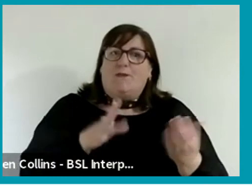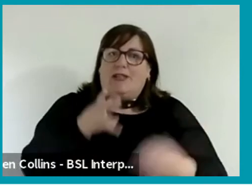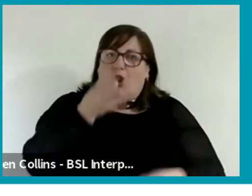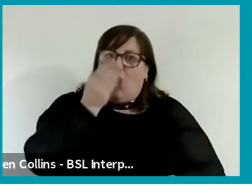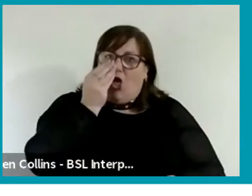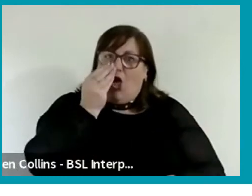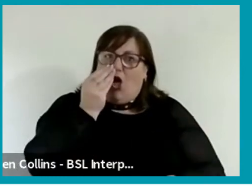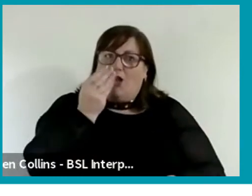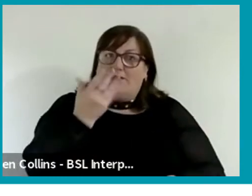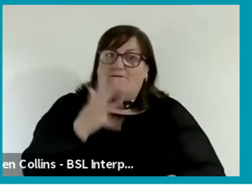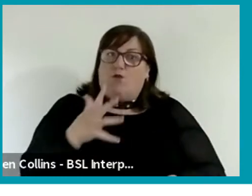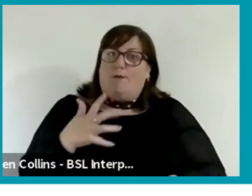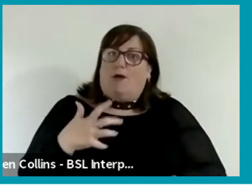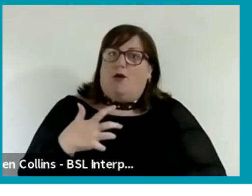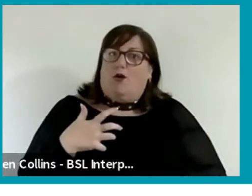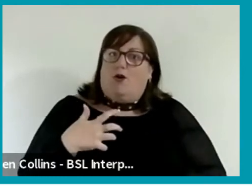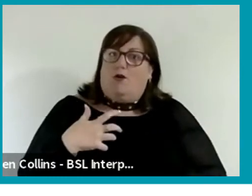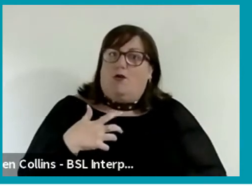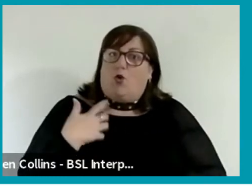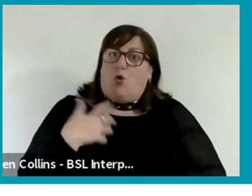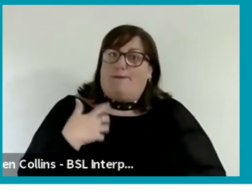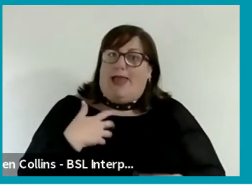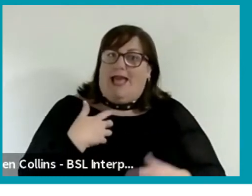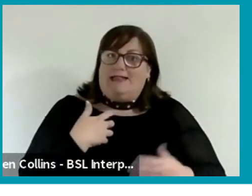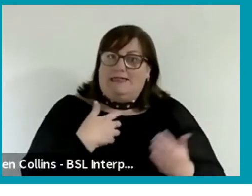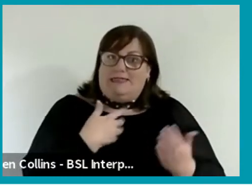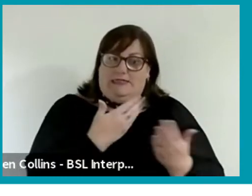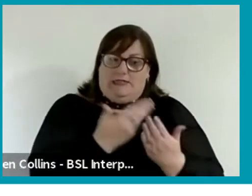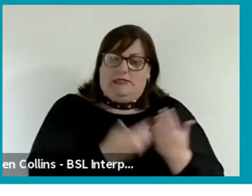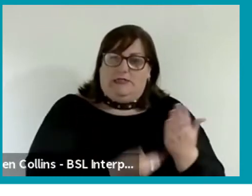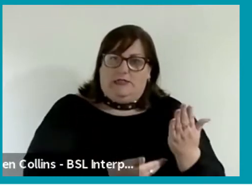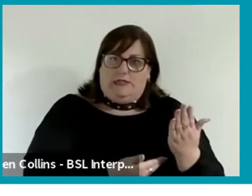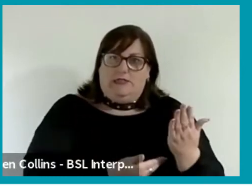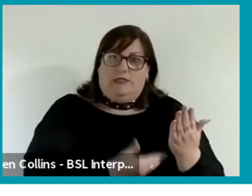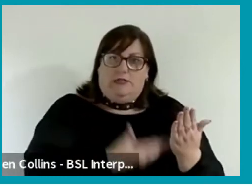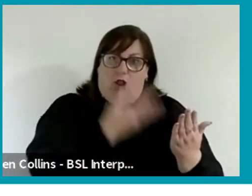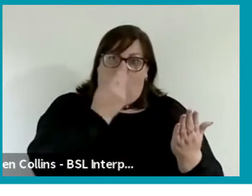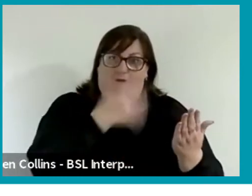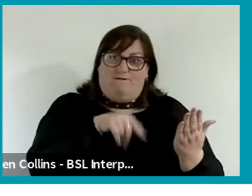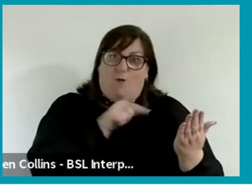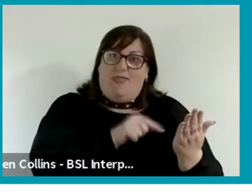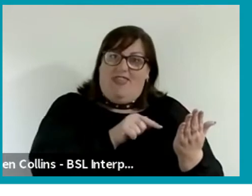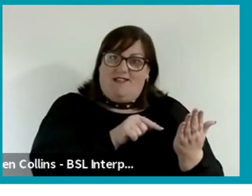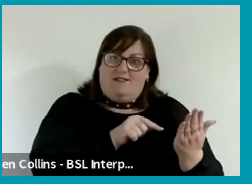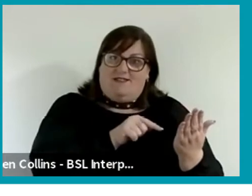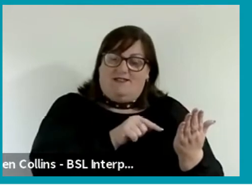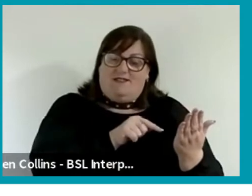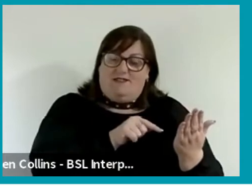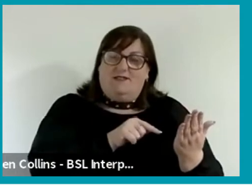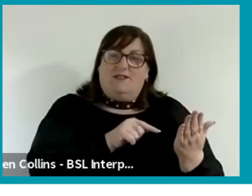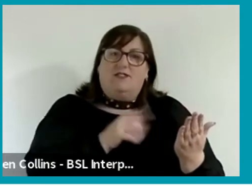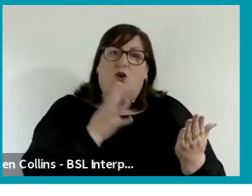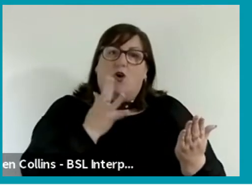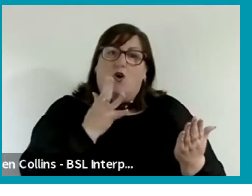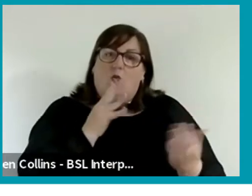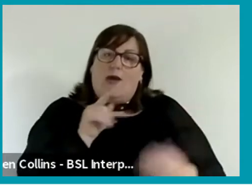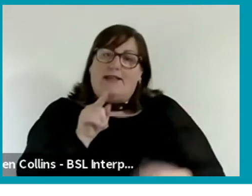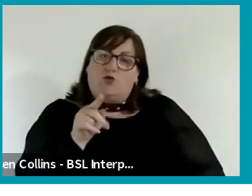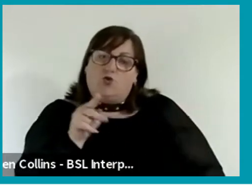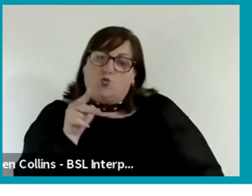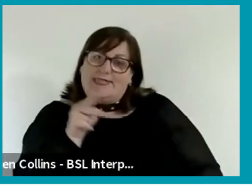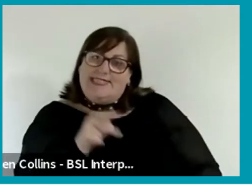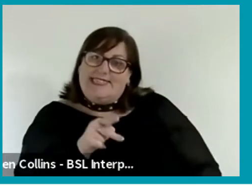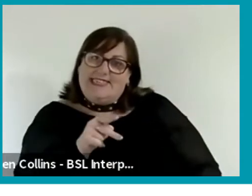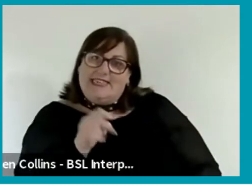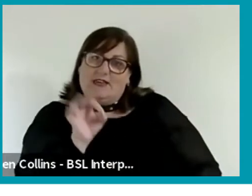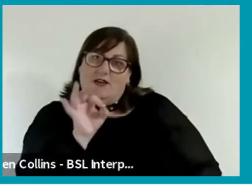our campaigns for traders was to add, when you see the questionnaire, we added, not instead of